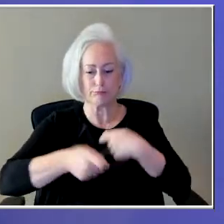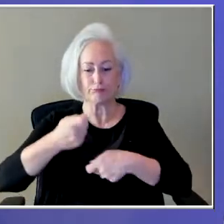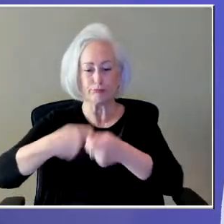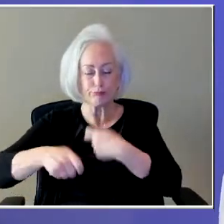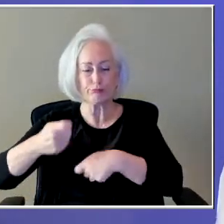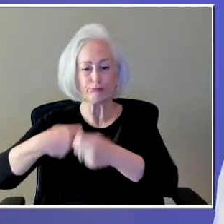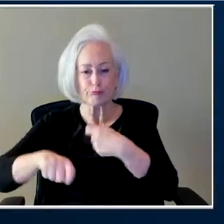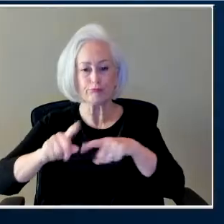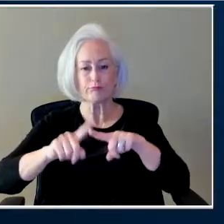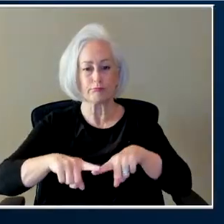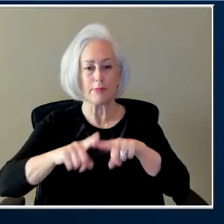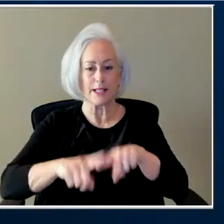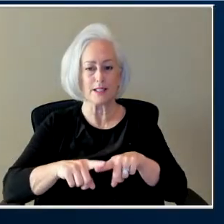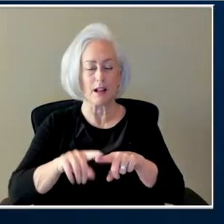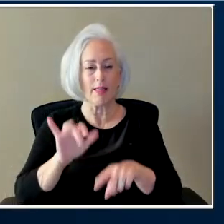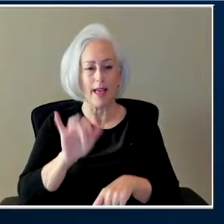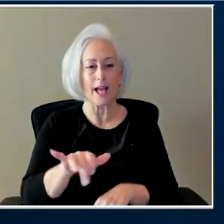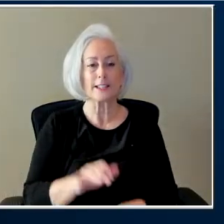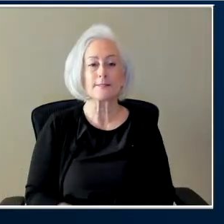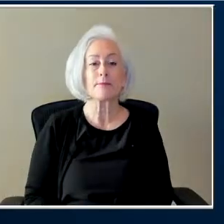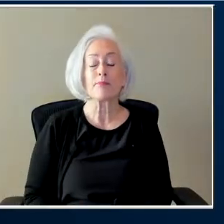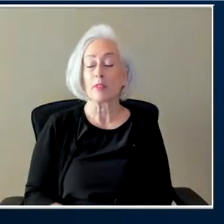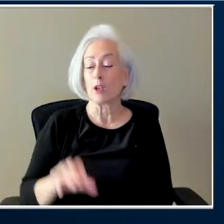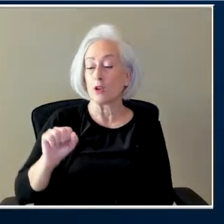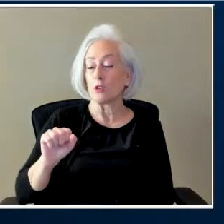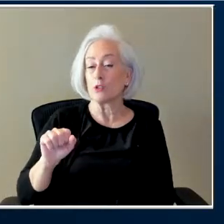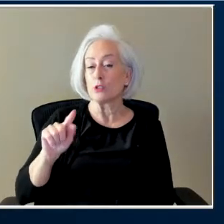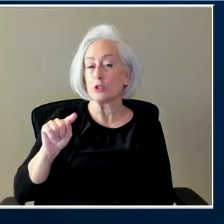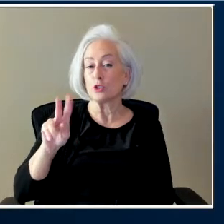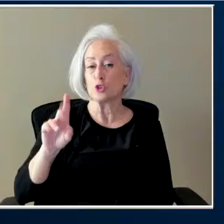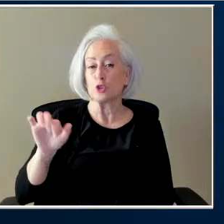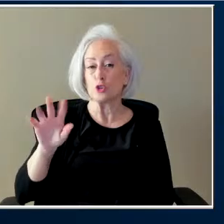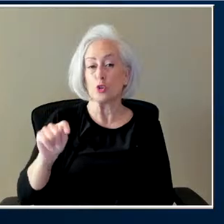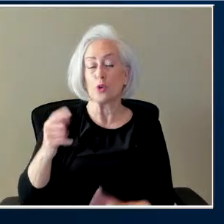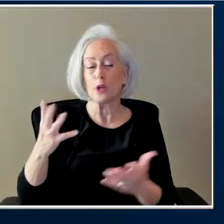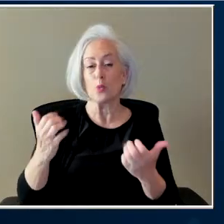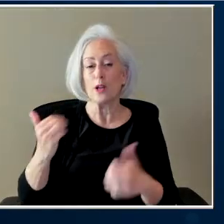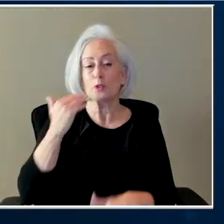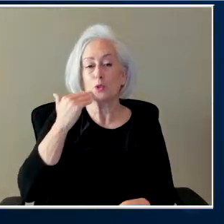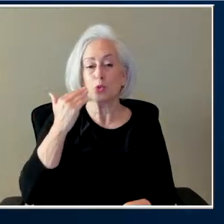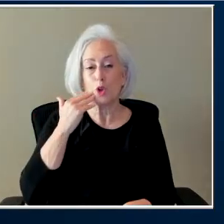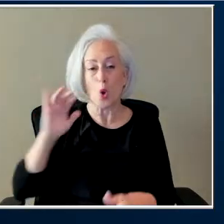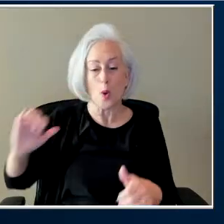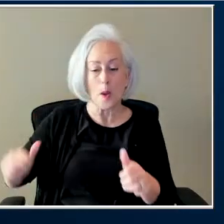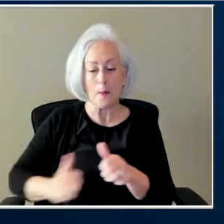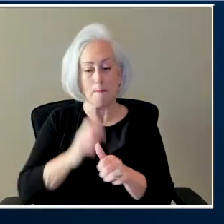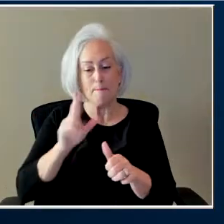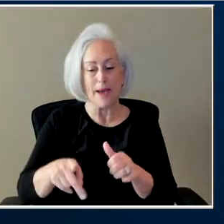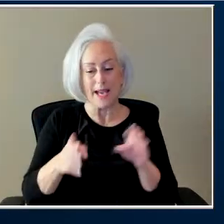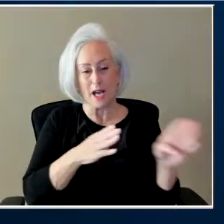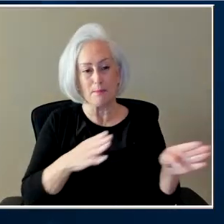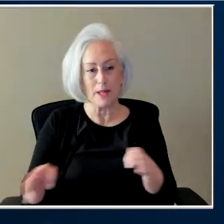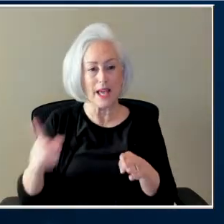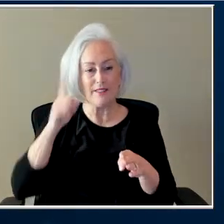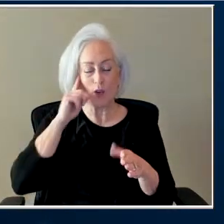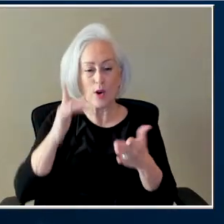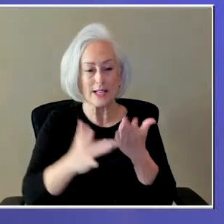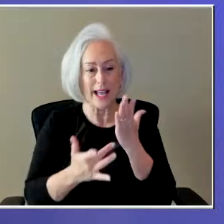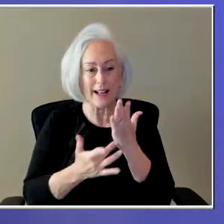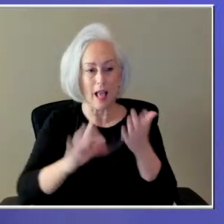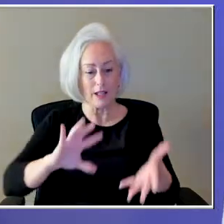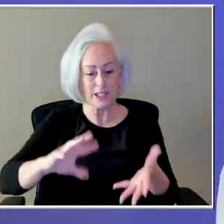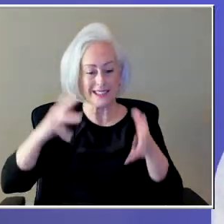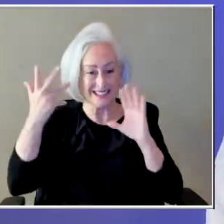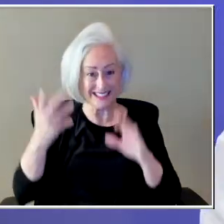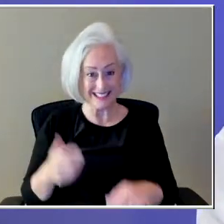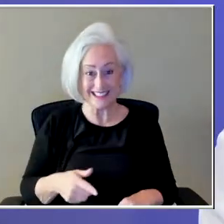arms. Okay, Stuart also wants to know, is there a backup plan just in case the technology malfunctions? Yeah, you're the surgeon, you're the backup plan. Yeah. You